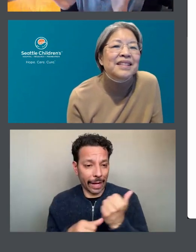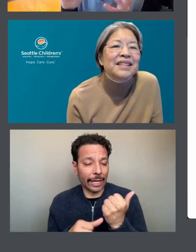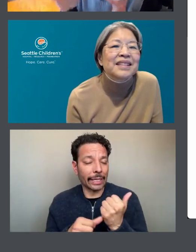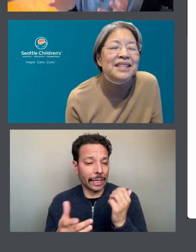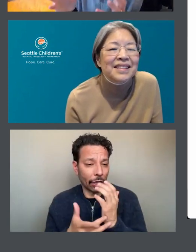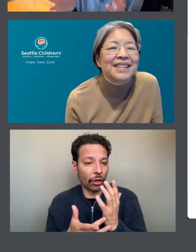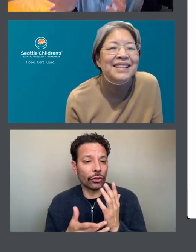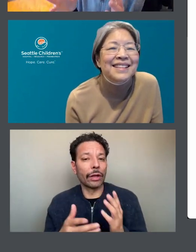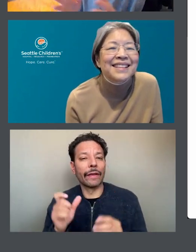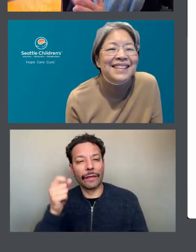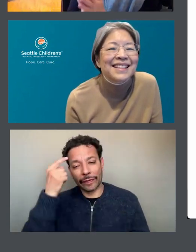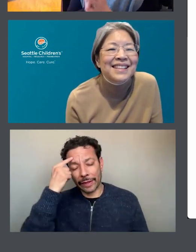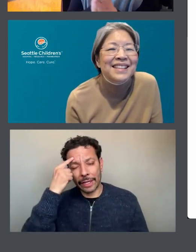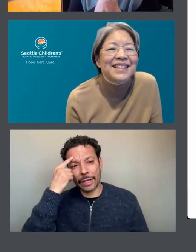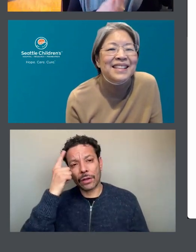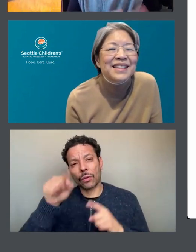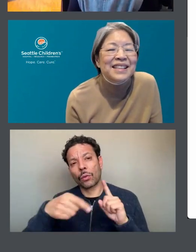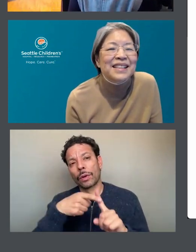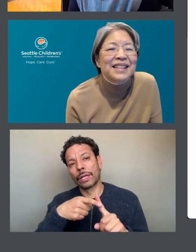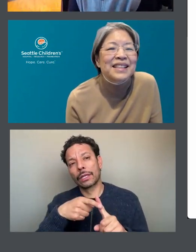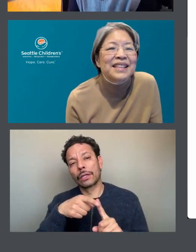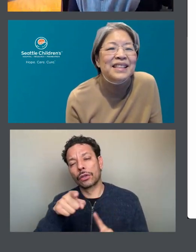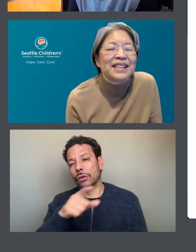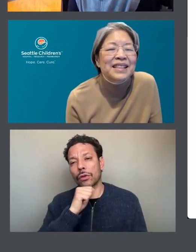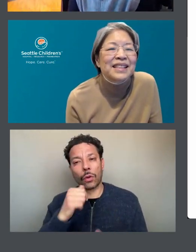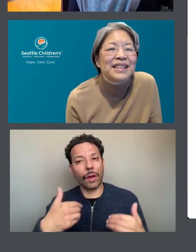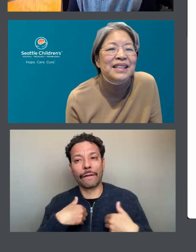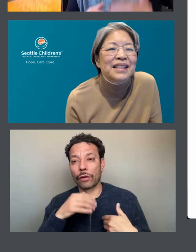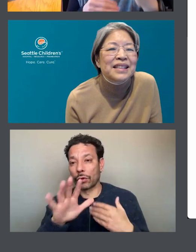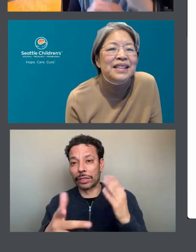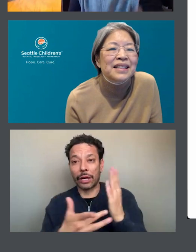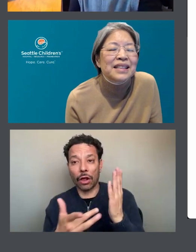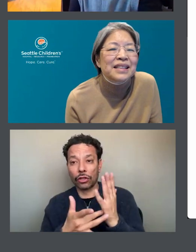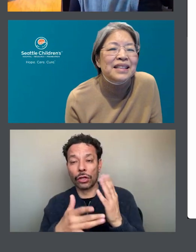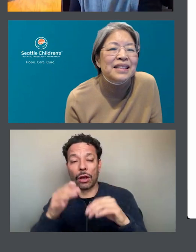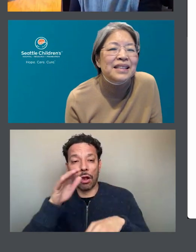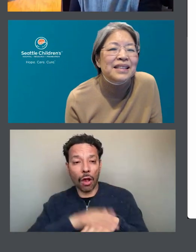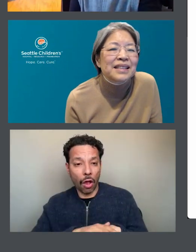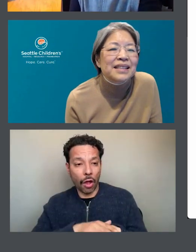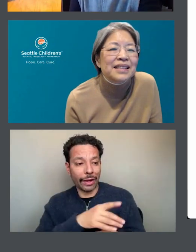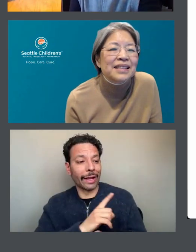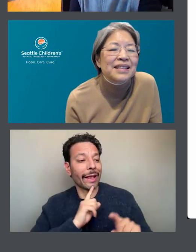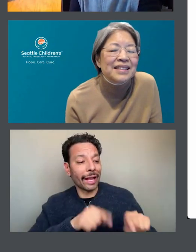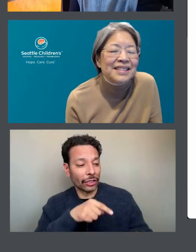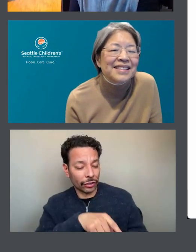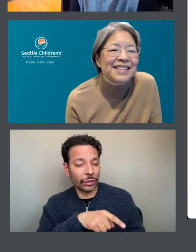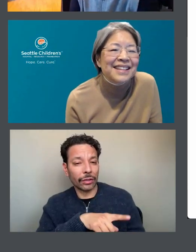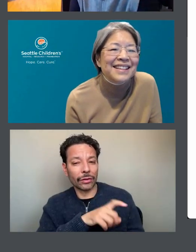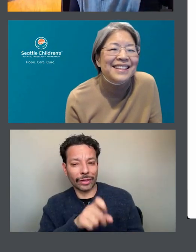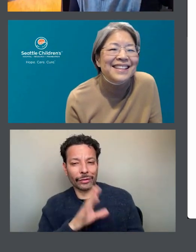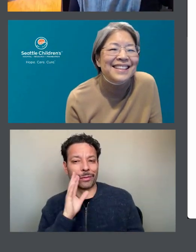about when you do not have your technology on, then answer if this would be difficult.